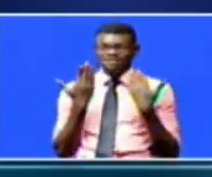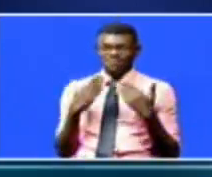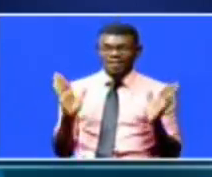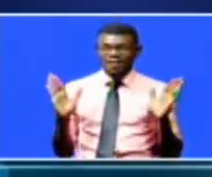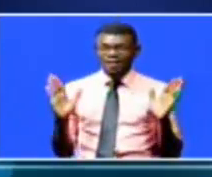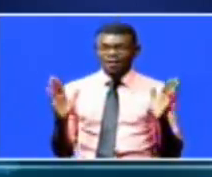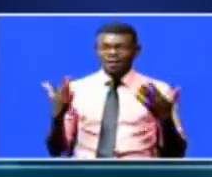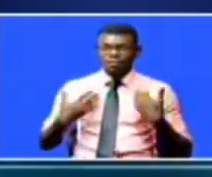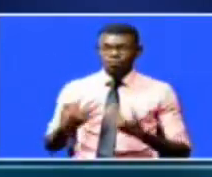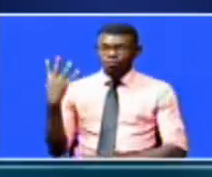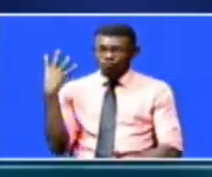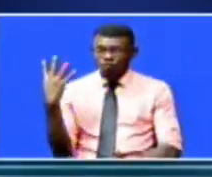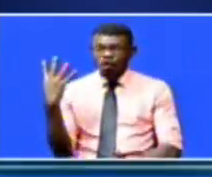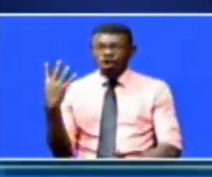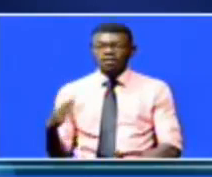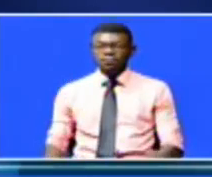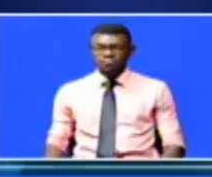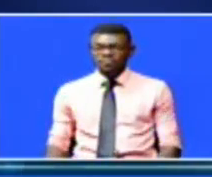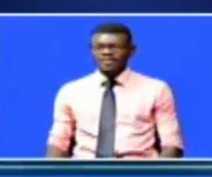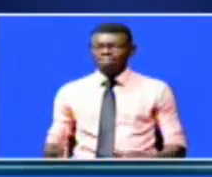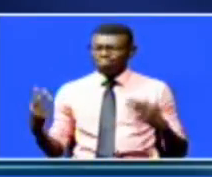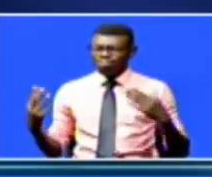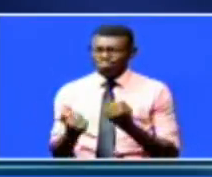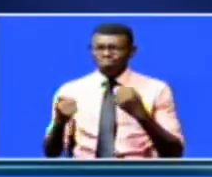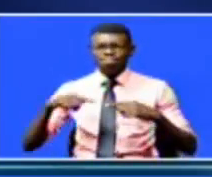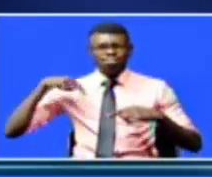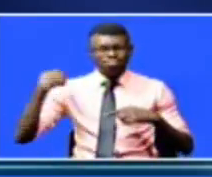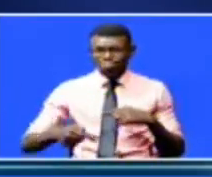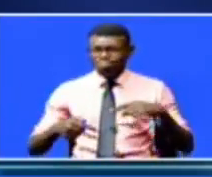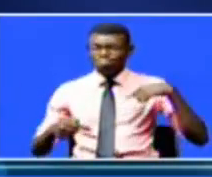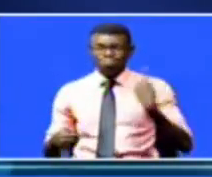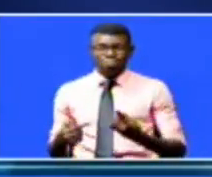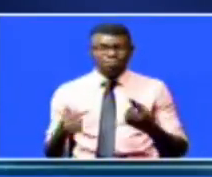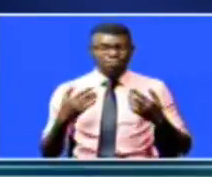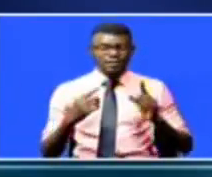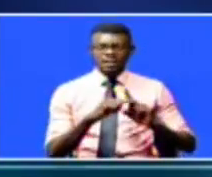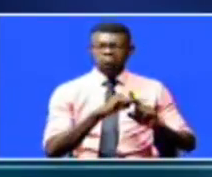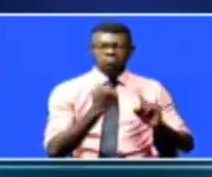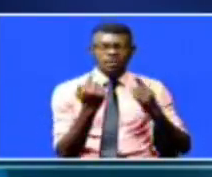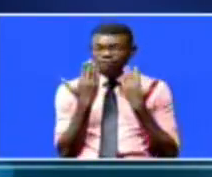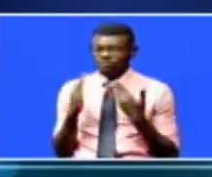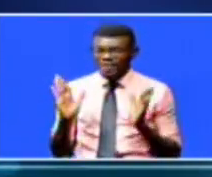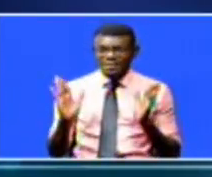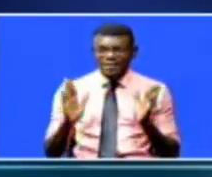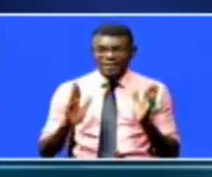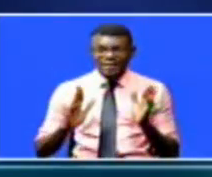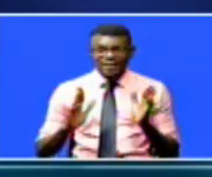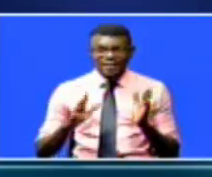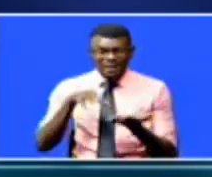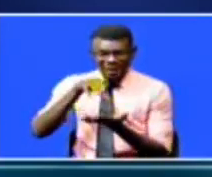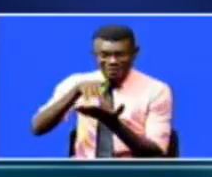waliweza kurudishwa Kiabusura na kuuawa na wananchi. Na tumeanza uchunguzi wa hiyo